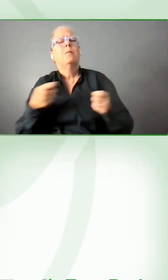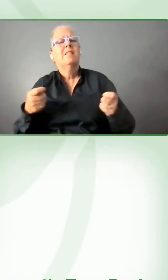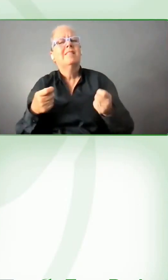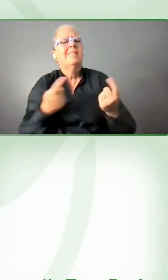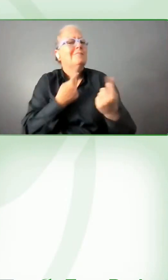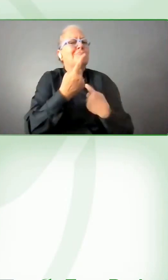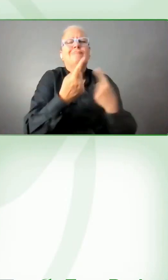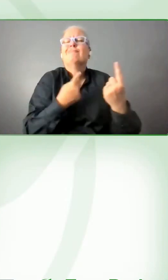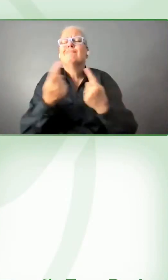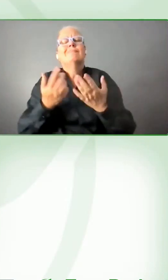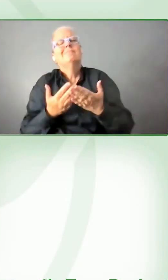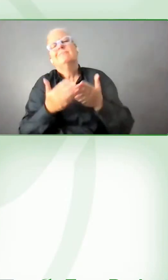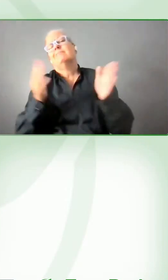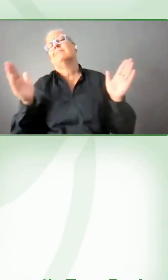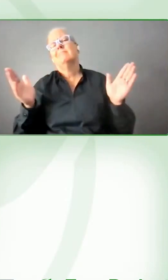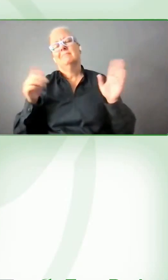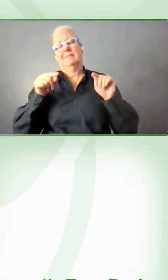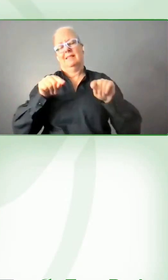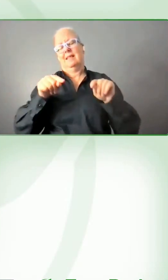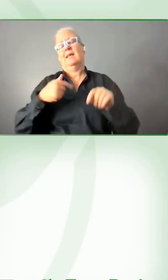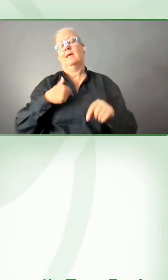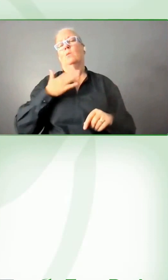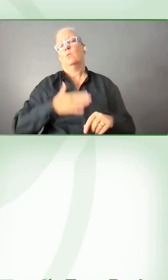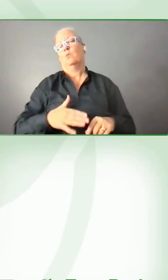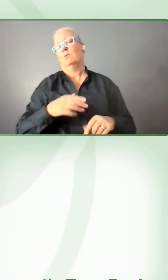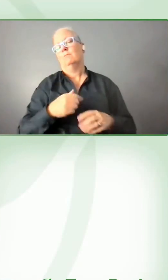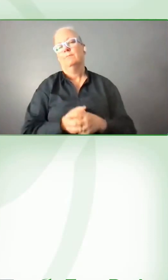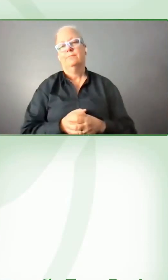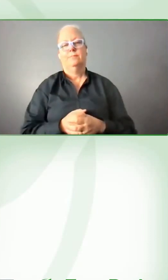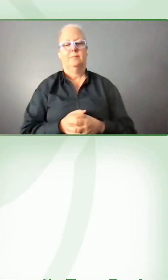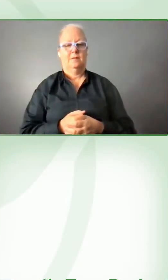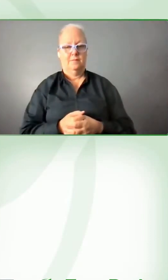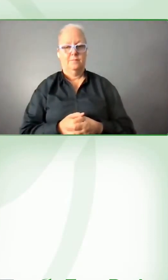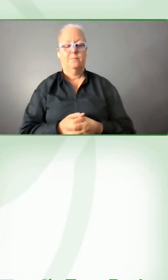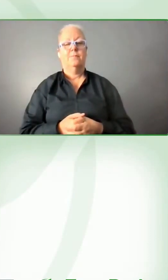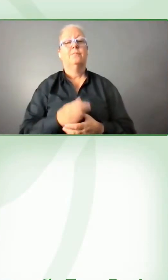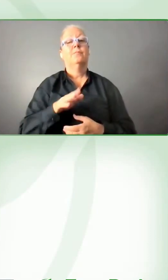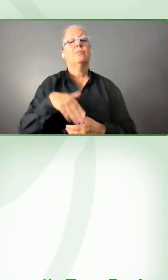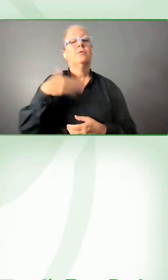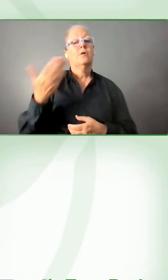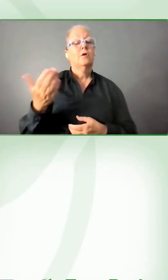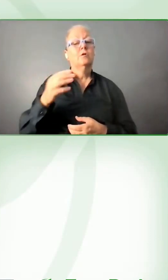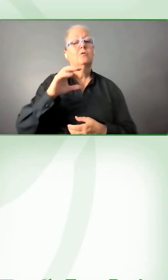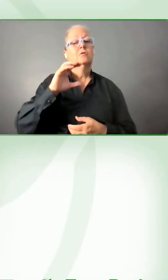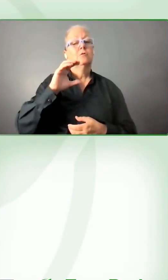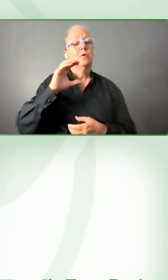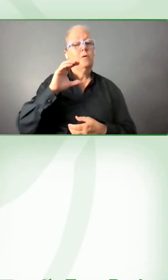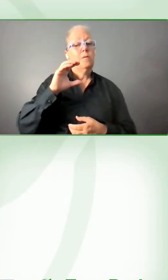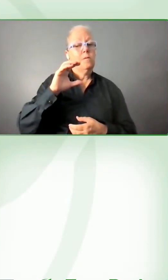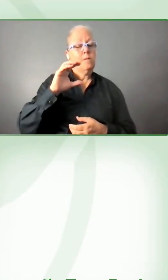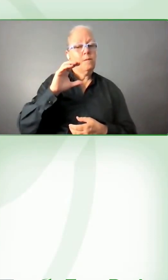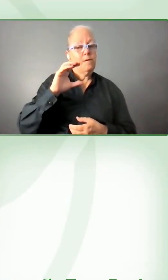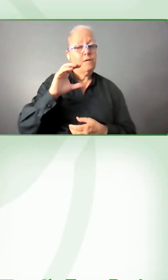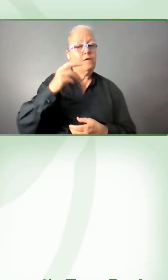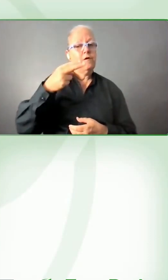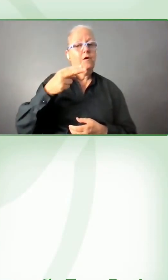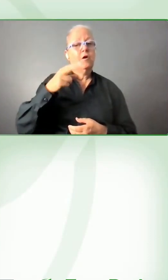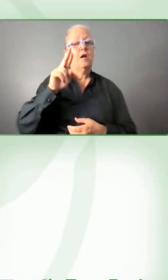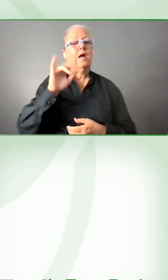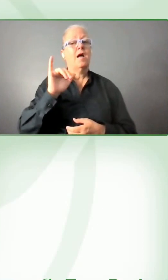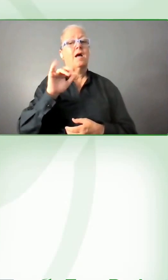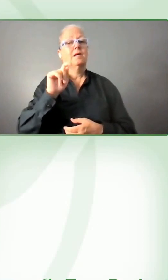the spectrum dealt with. Thank you. Christoph, you have a minute. Thank you, Connie and everyone.